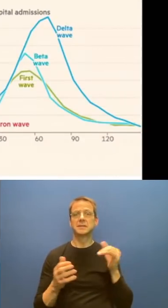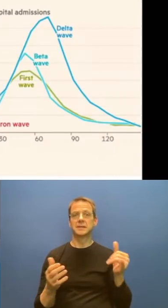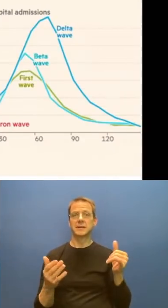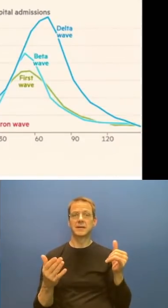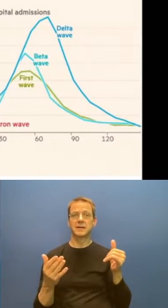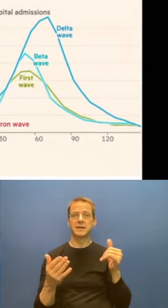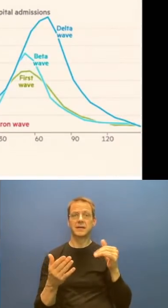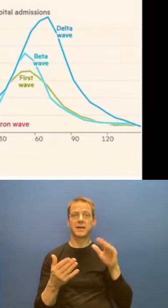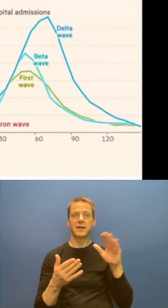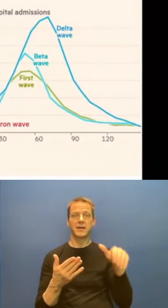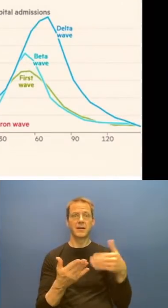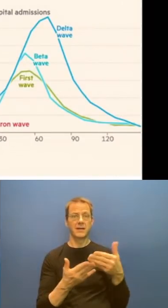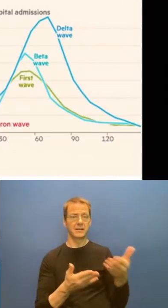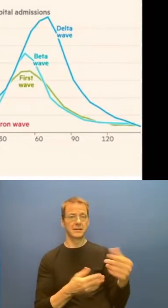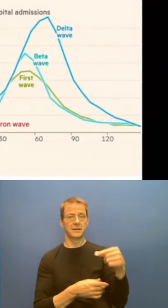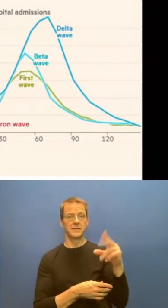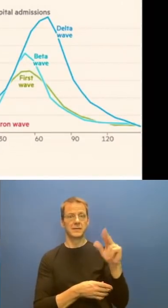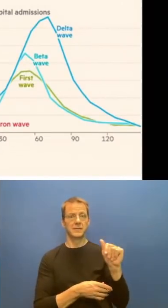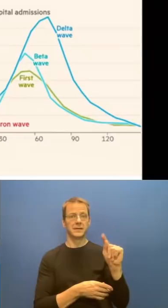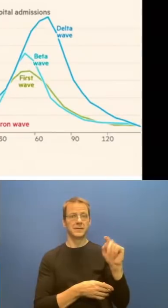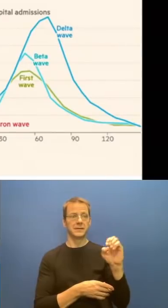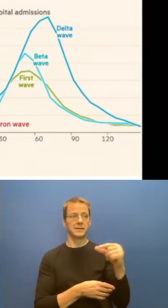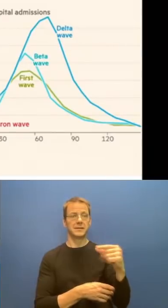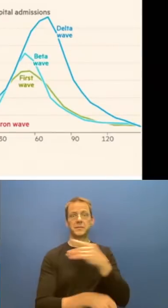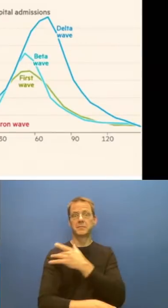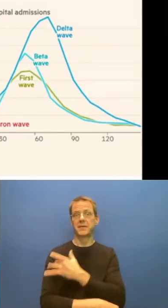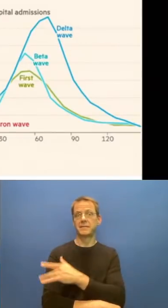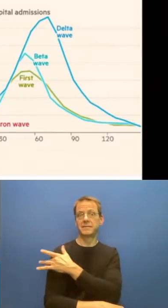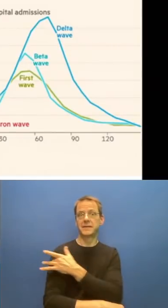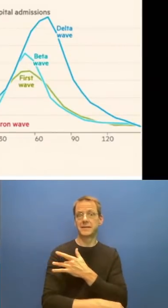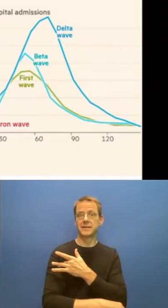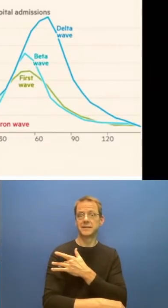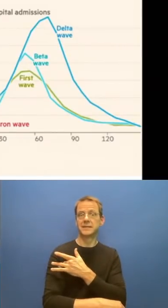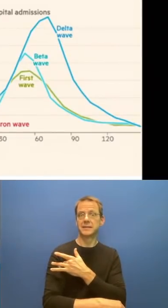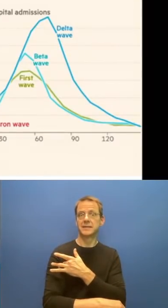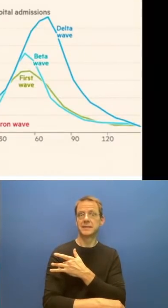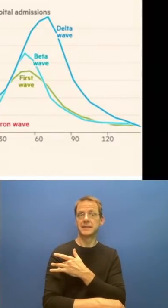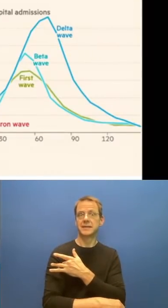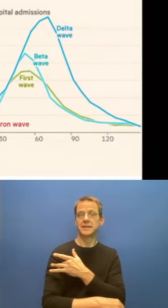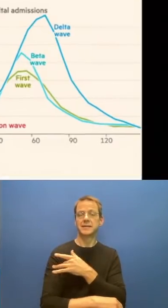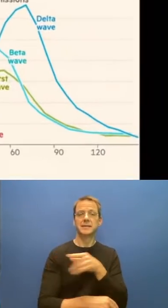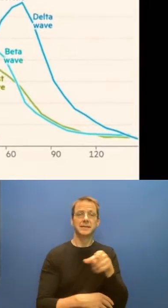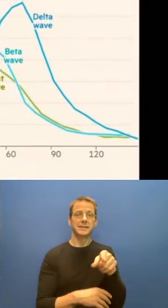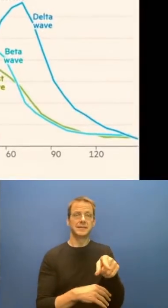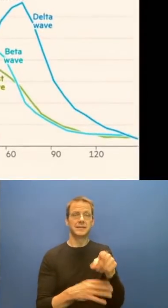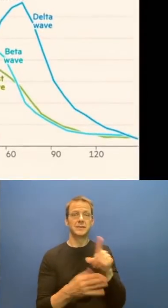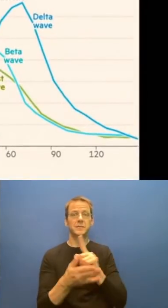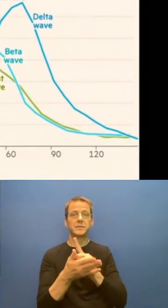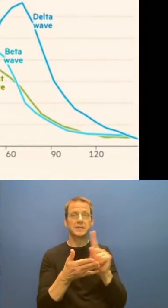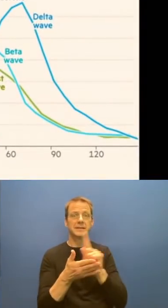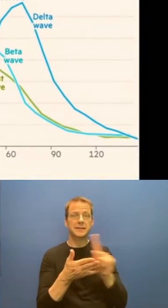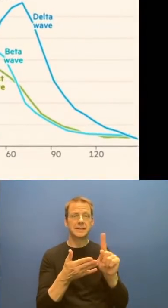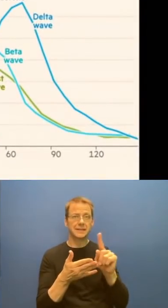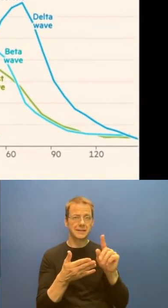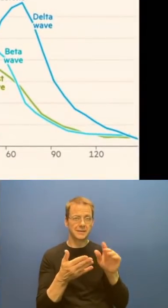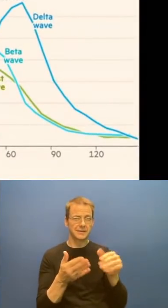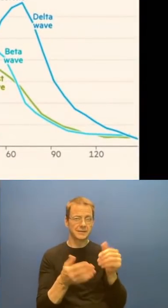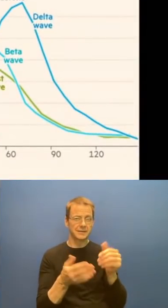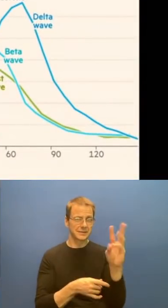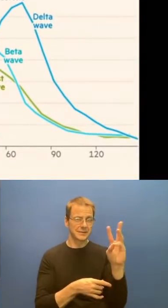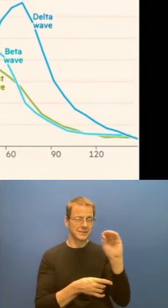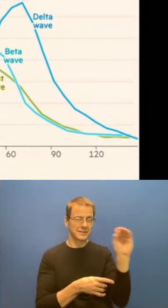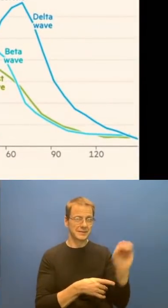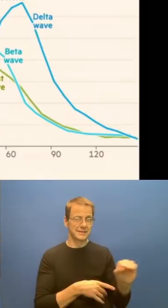already at around 16%. And then hospital admissions, I don't know. You hear